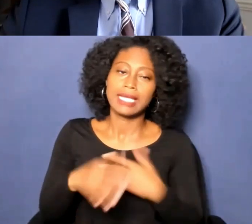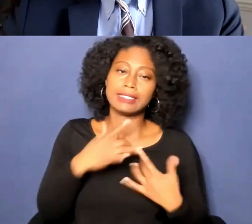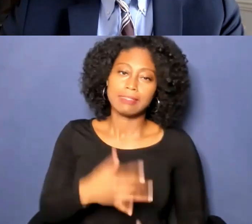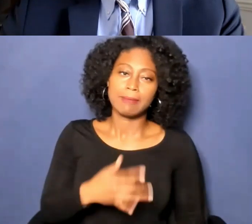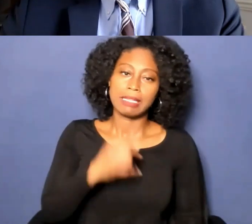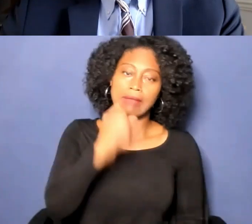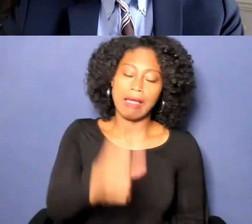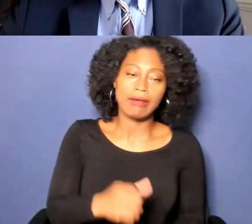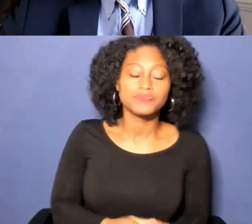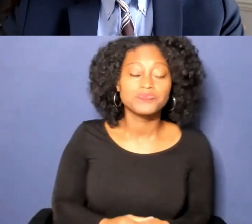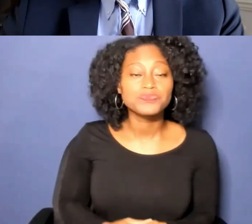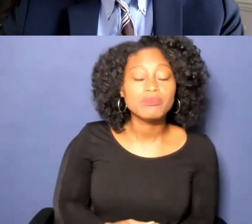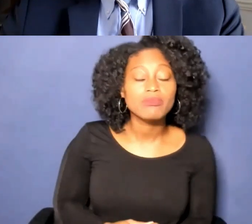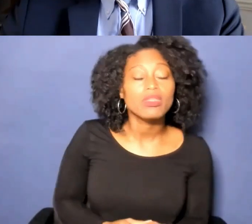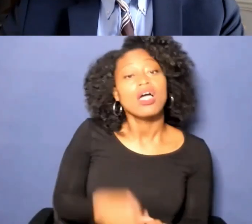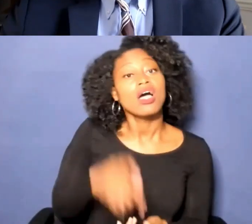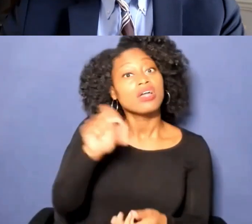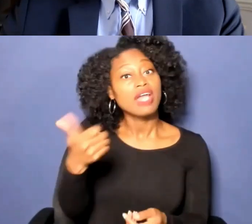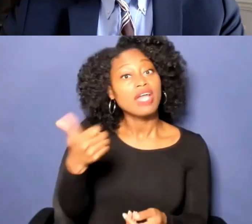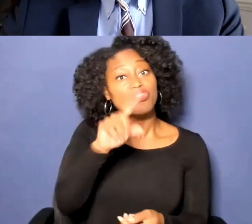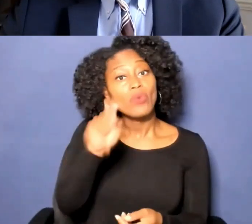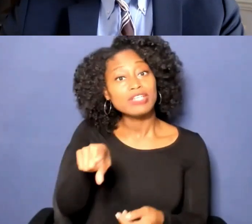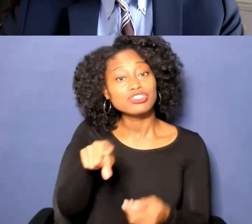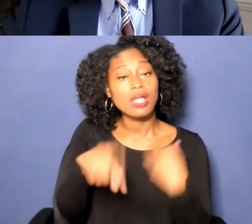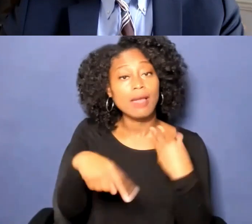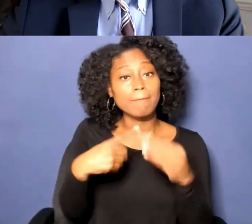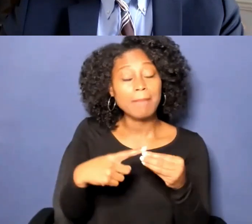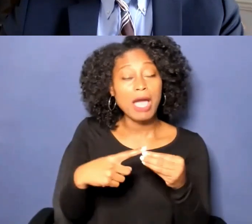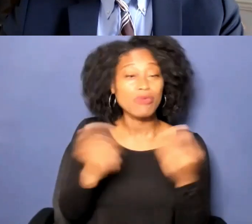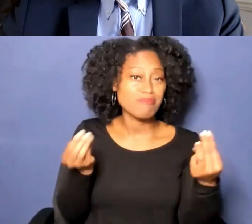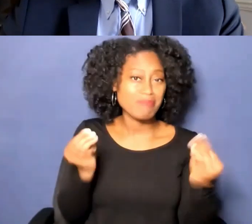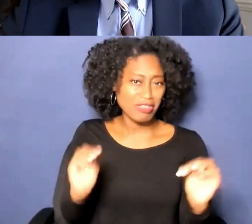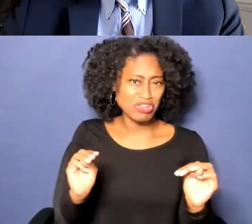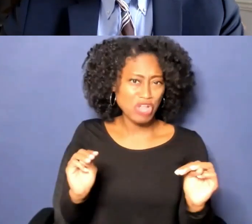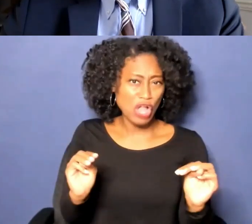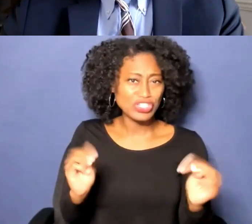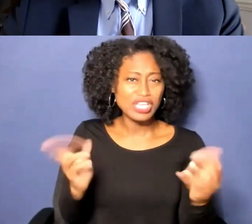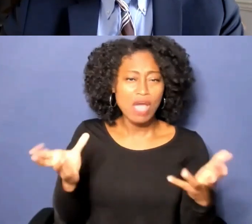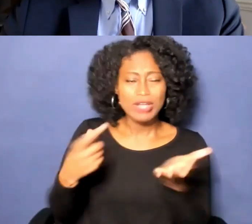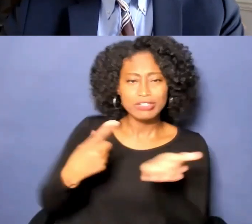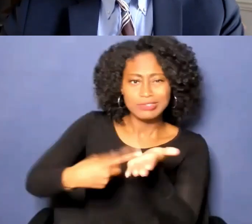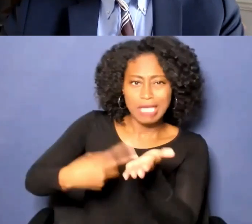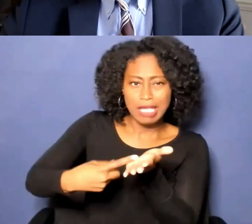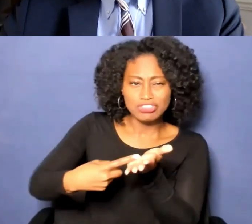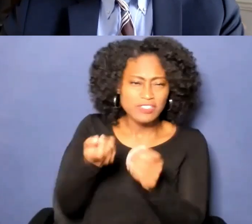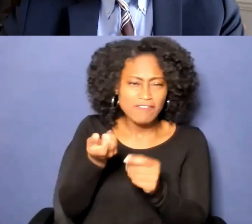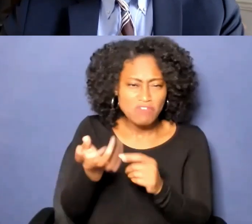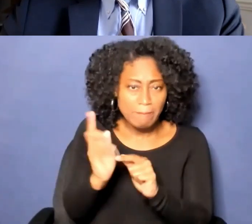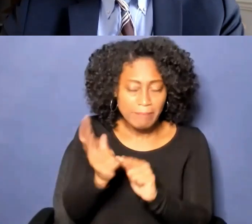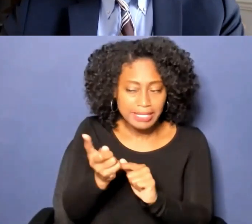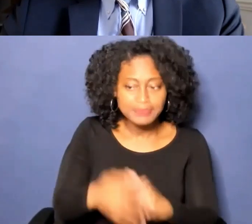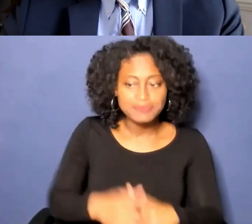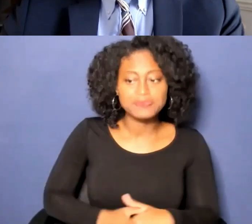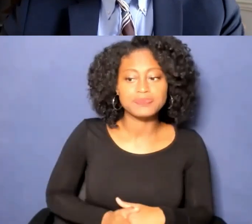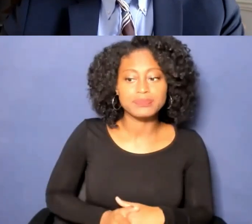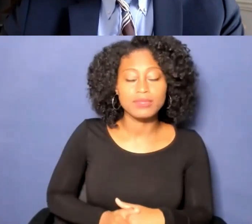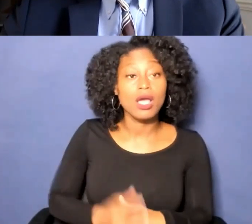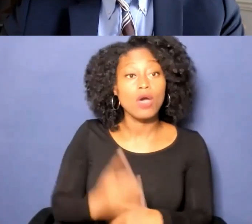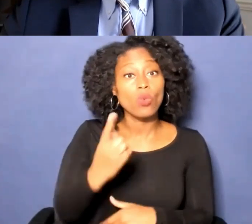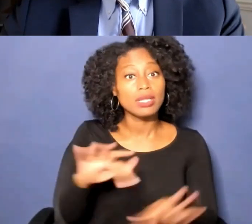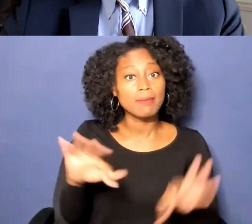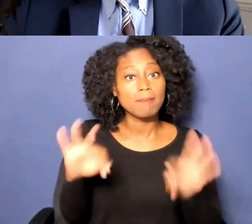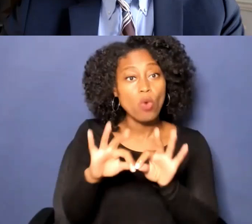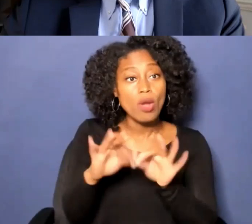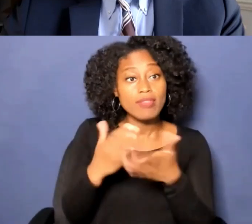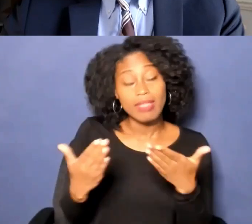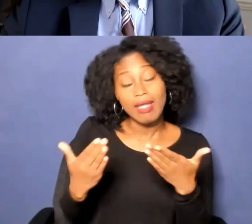we might want to spend just a few minutes on that. So one of the most important things when we do any kind